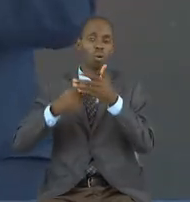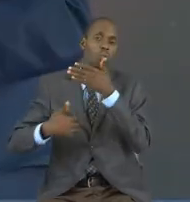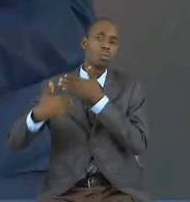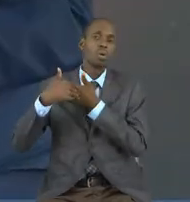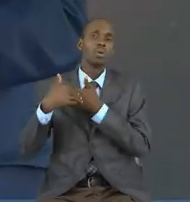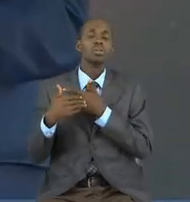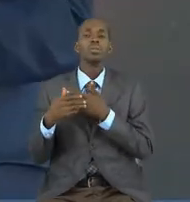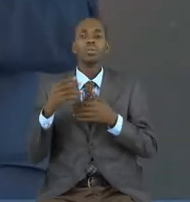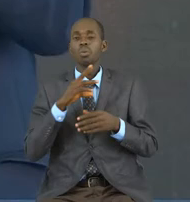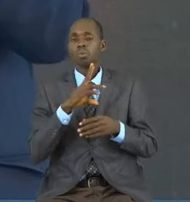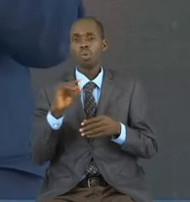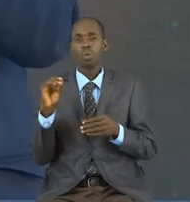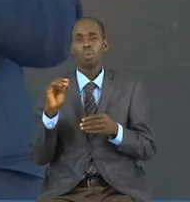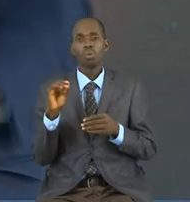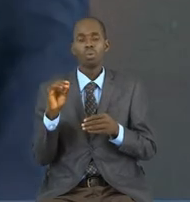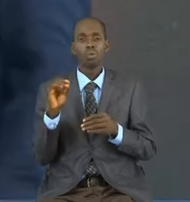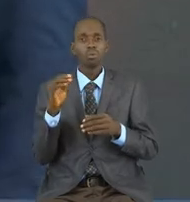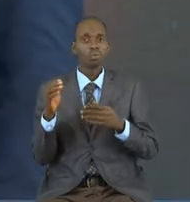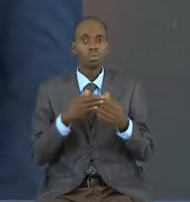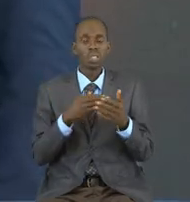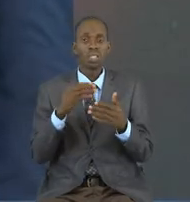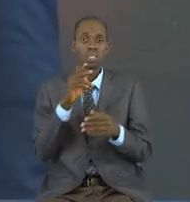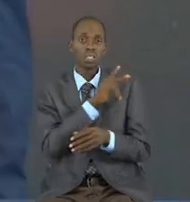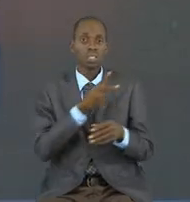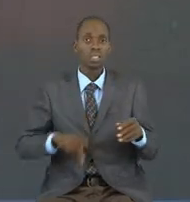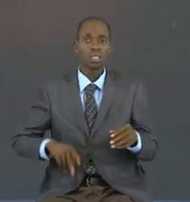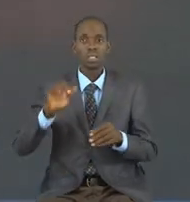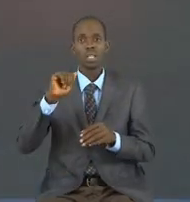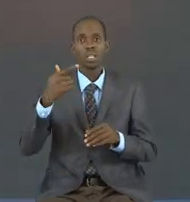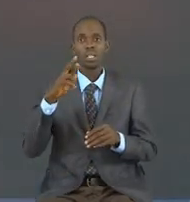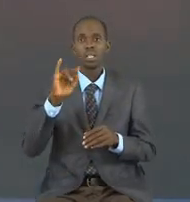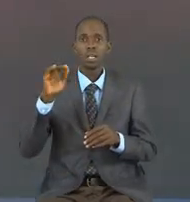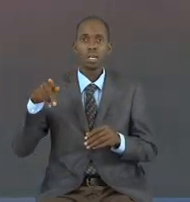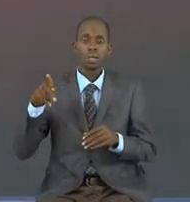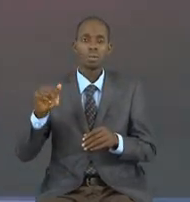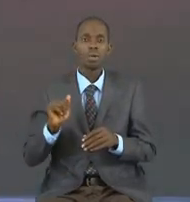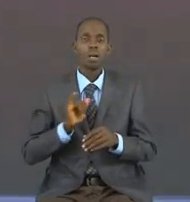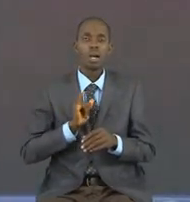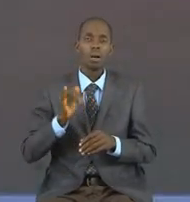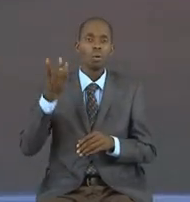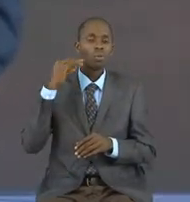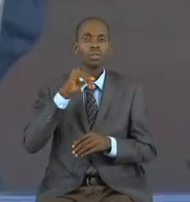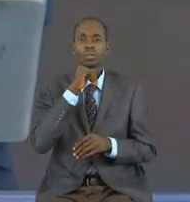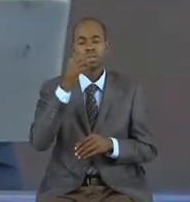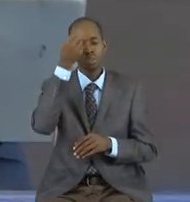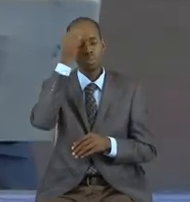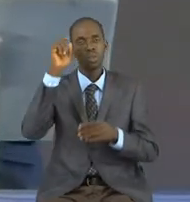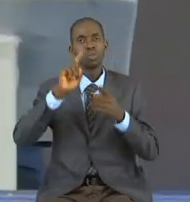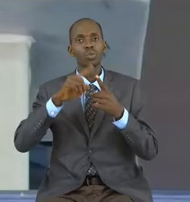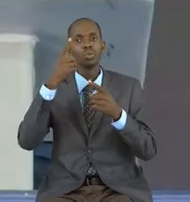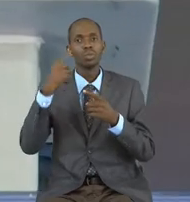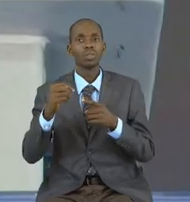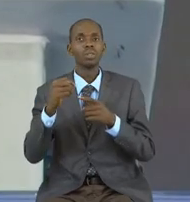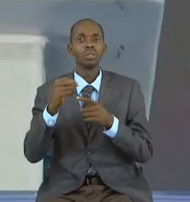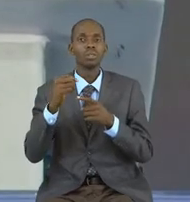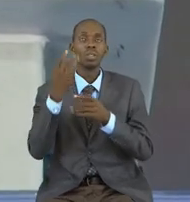O King Agrippa, I was not disobedient to the heavenly mission. I pray that testimony will